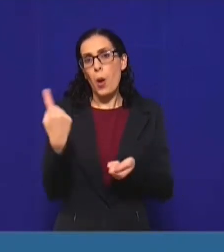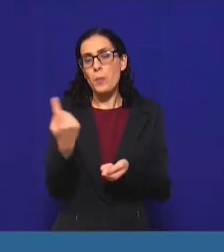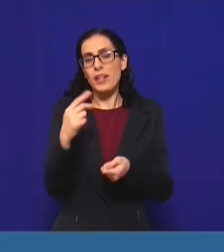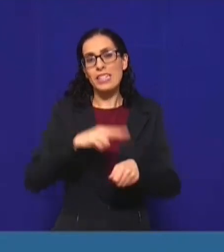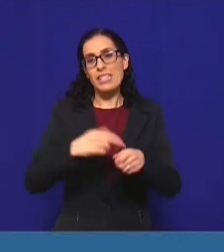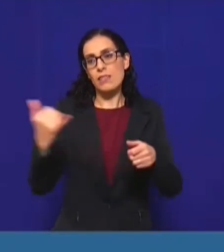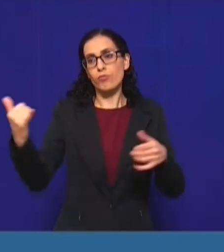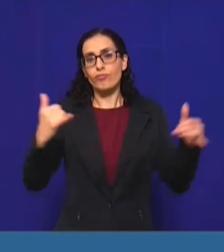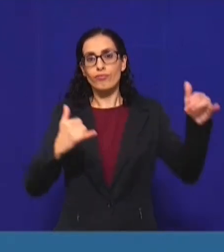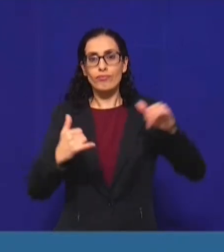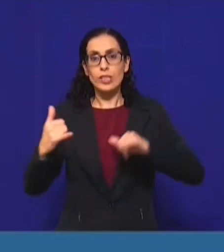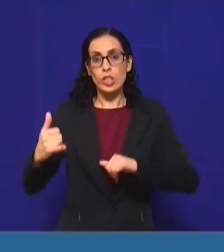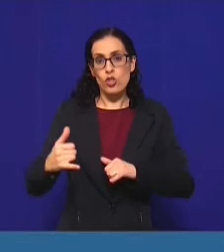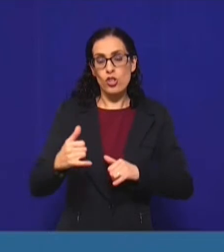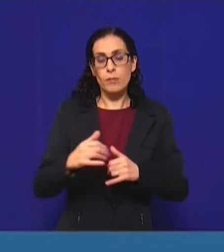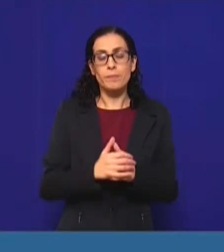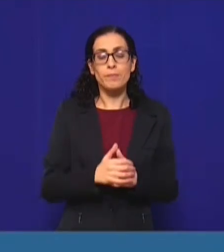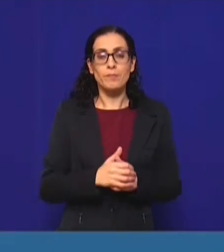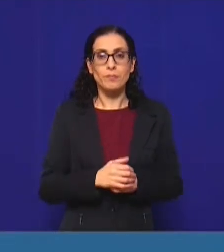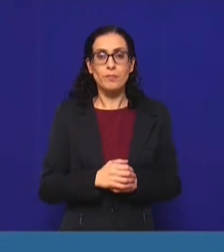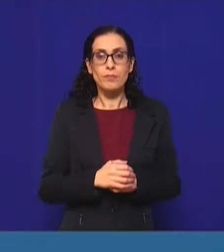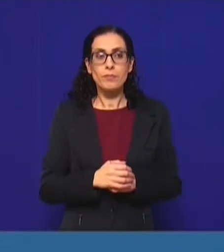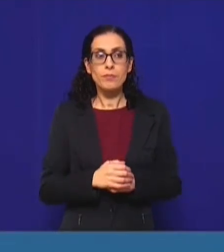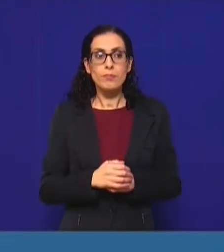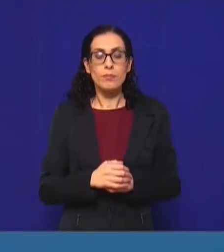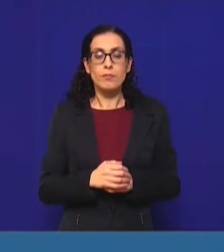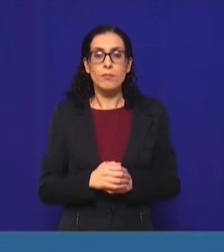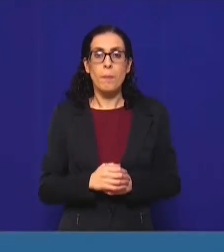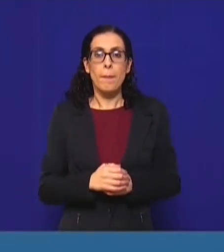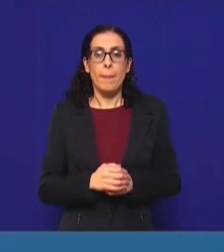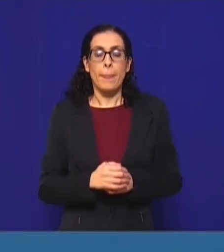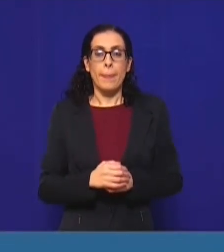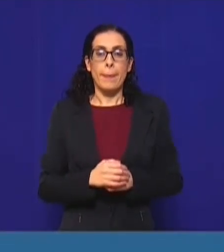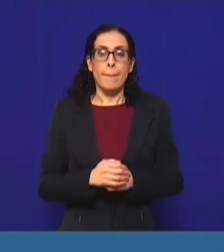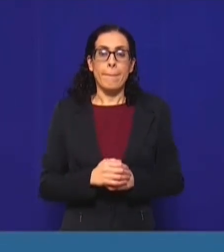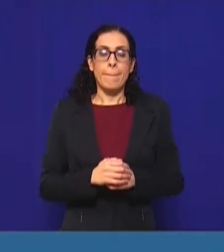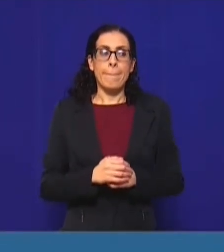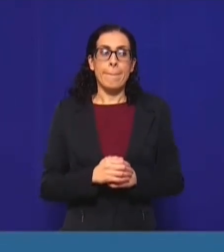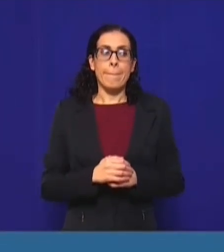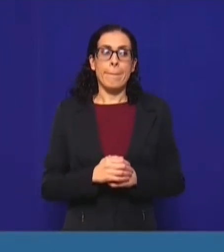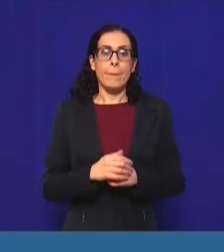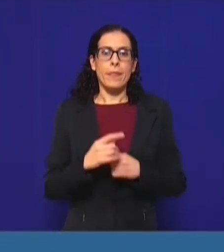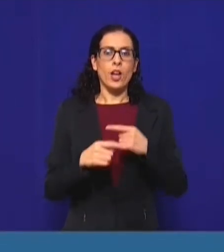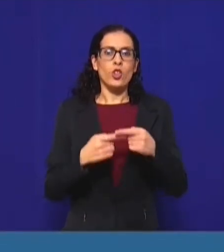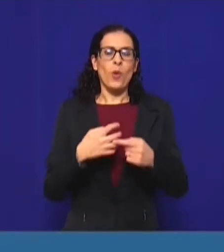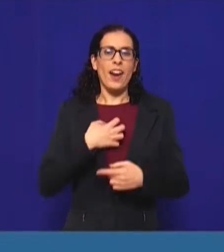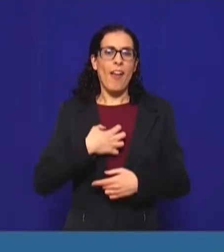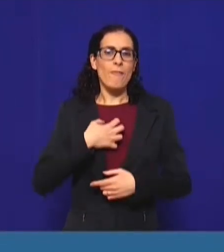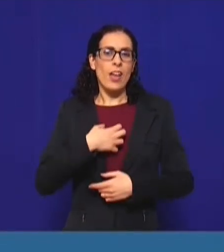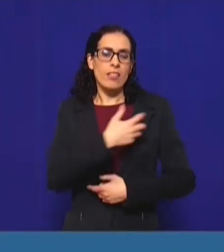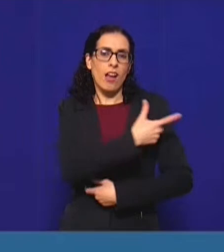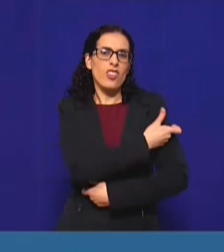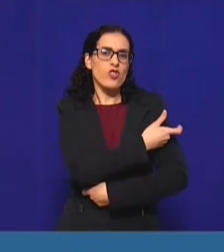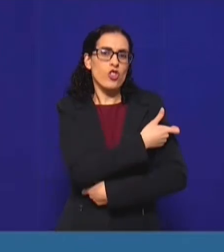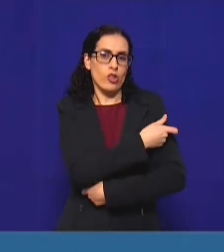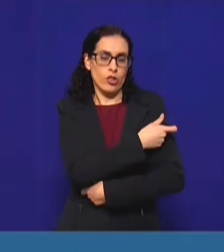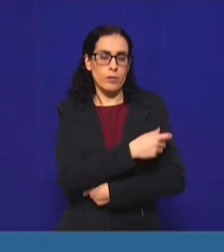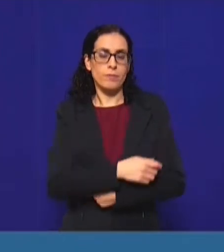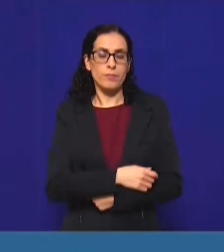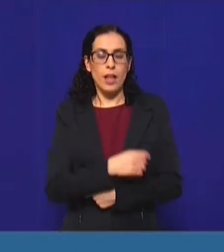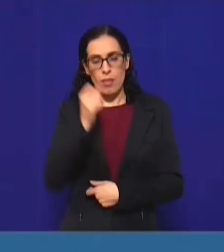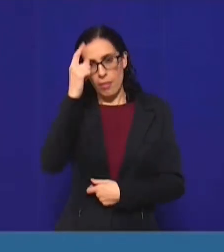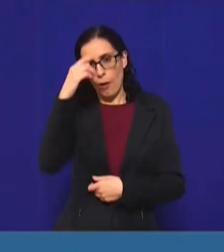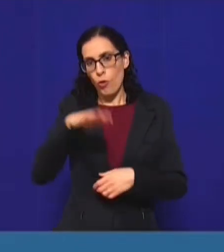minn barra minn Malta li jistgħu jkunu pożittivi wkoll. Fuq side effects nafu li bħal kwalinkwa